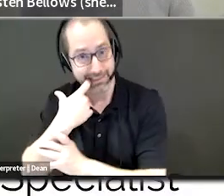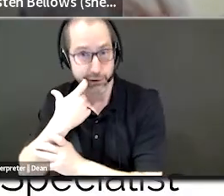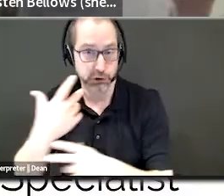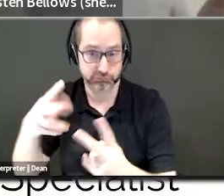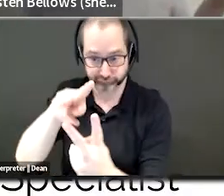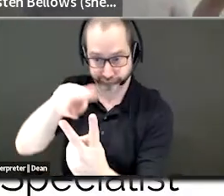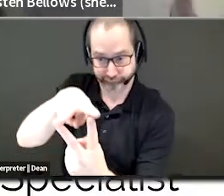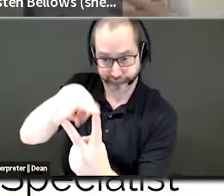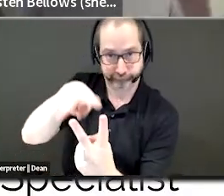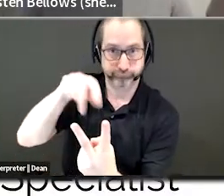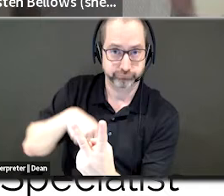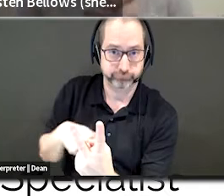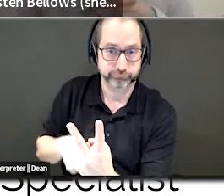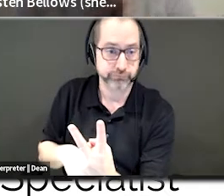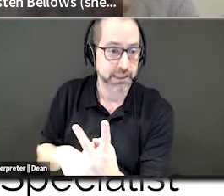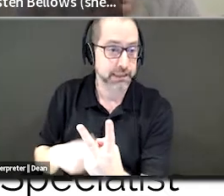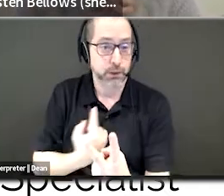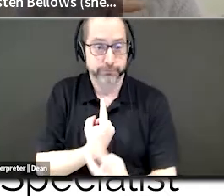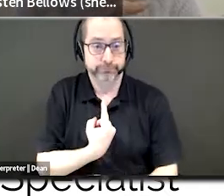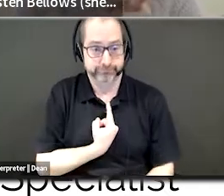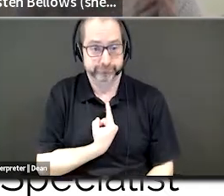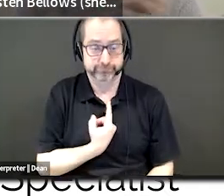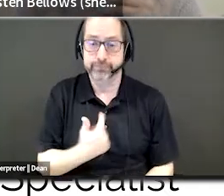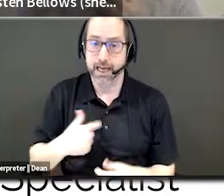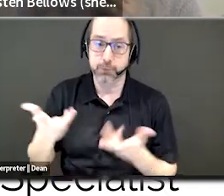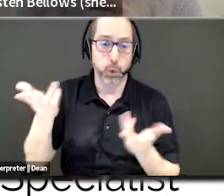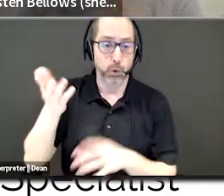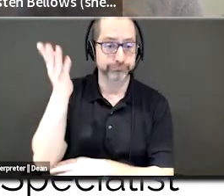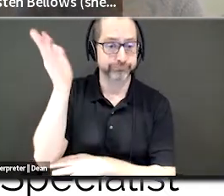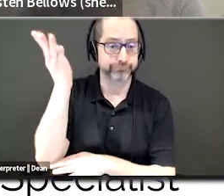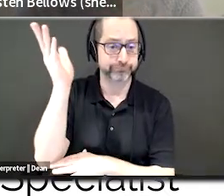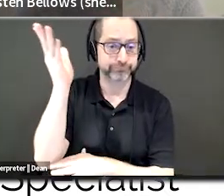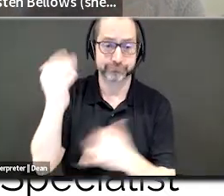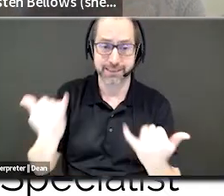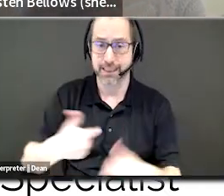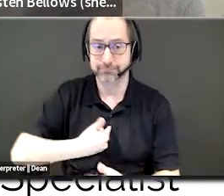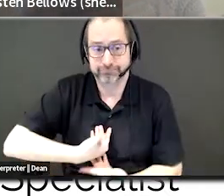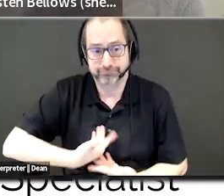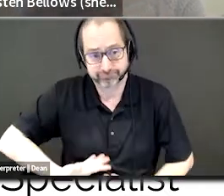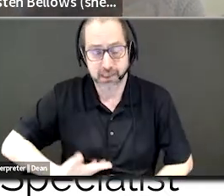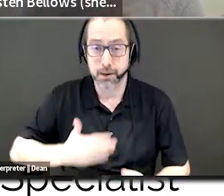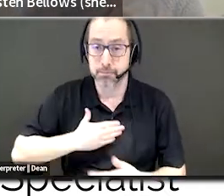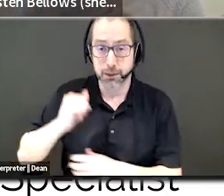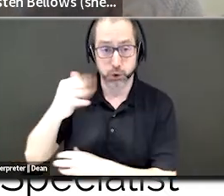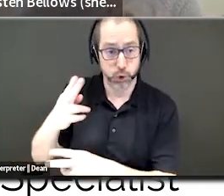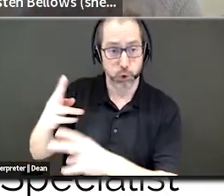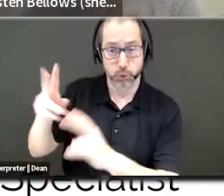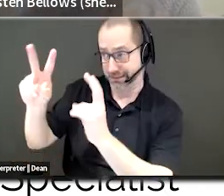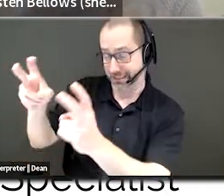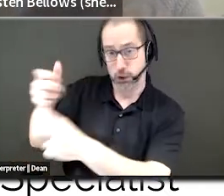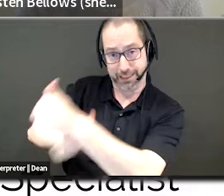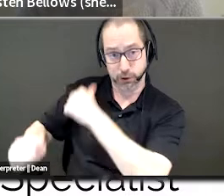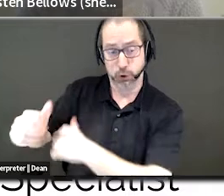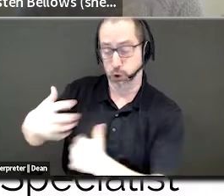So it is just me. I'm your facilitator today, and my specific job title with the Recovery College Wellness